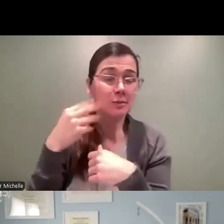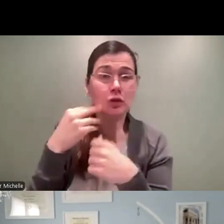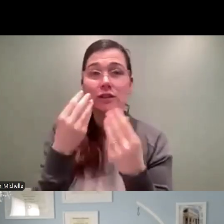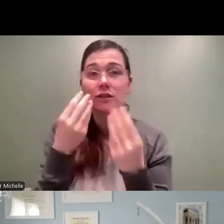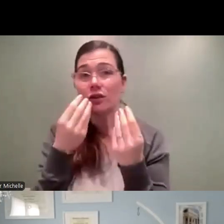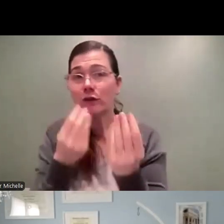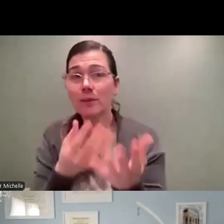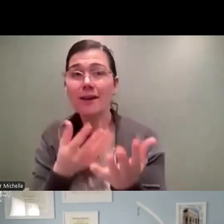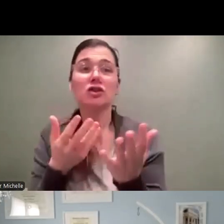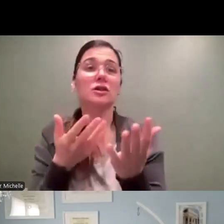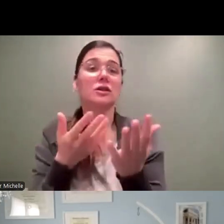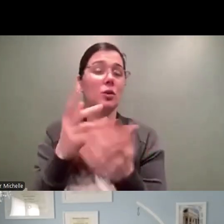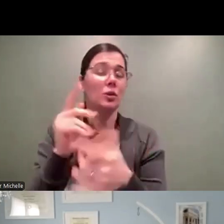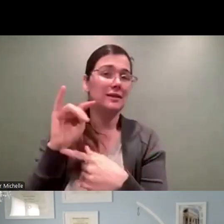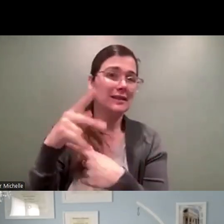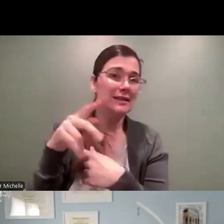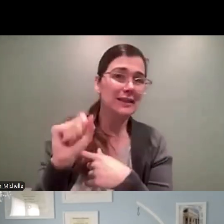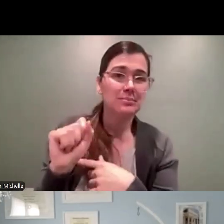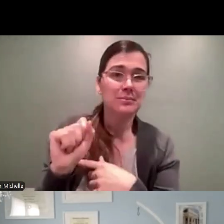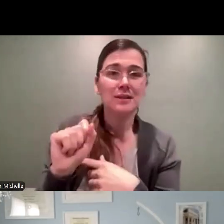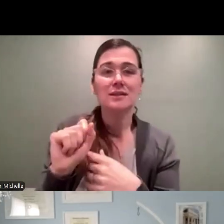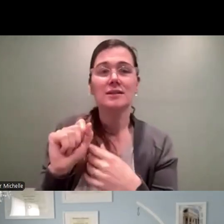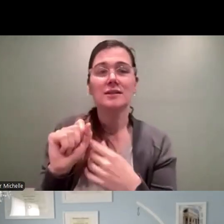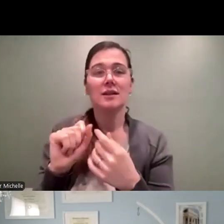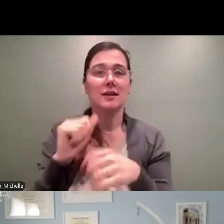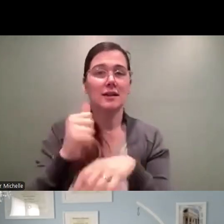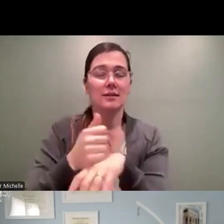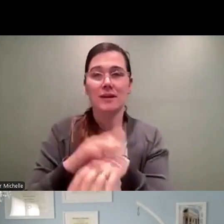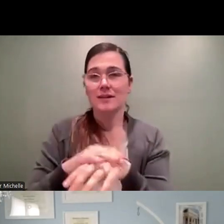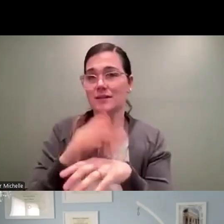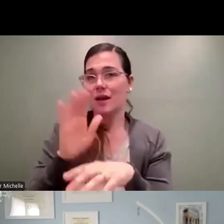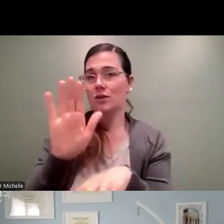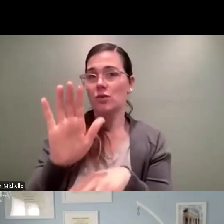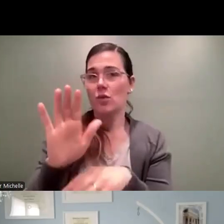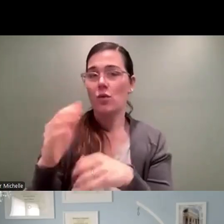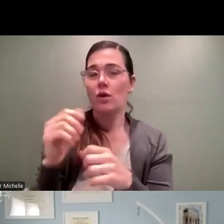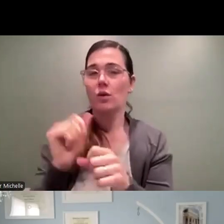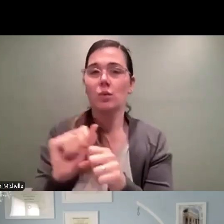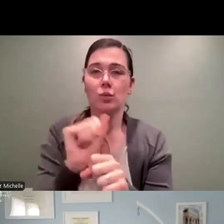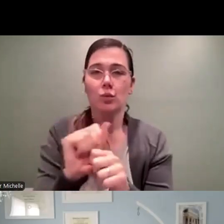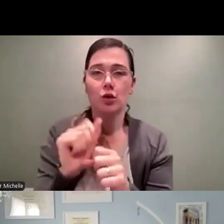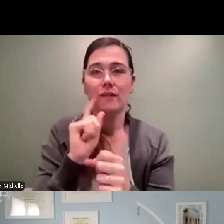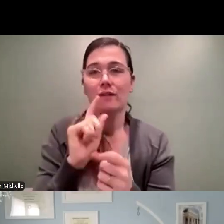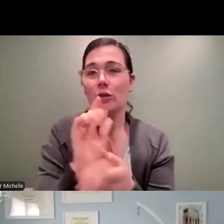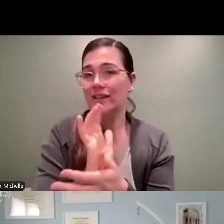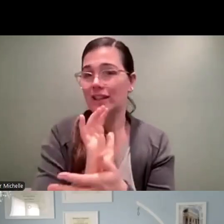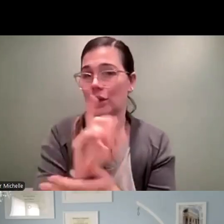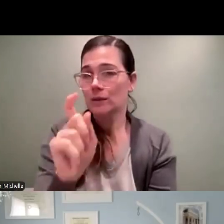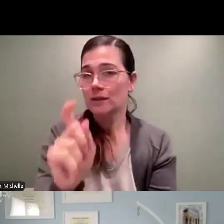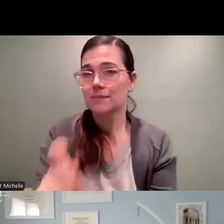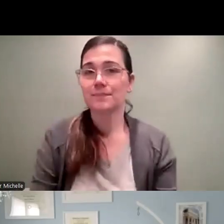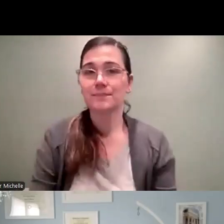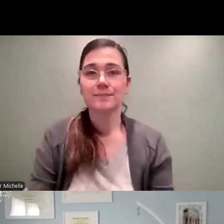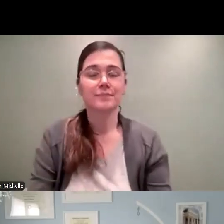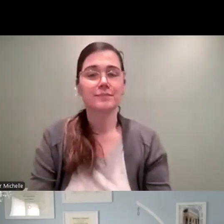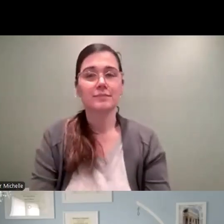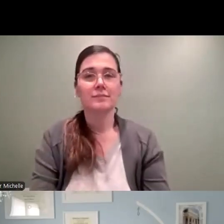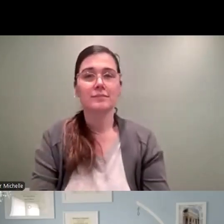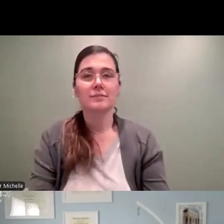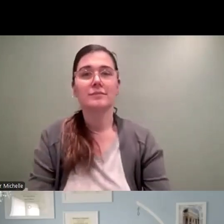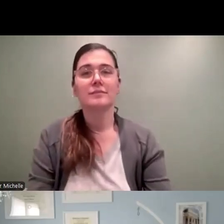or some tips and tricks, I guess, based on what you were doing for your videos in your advisory